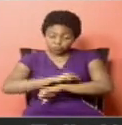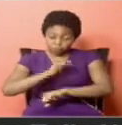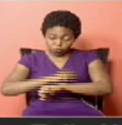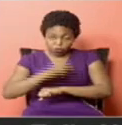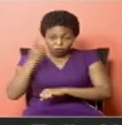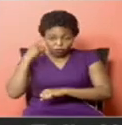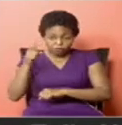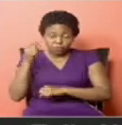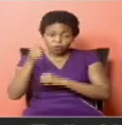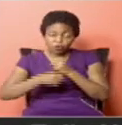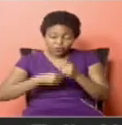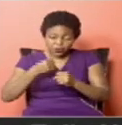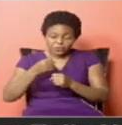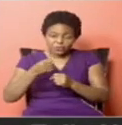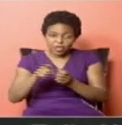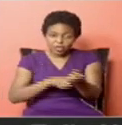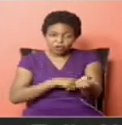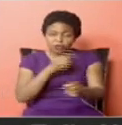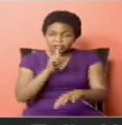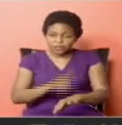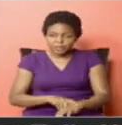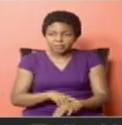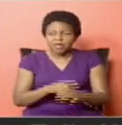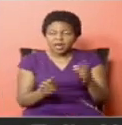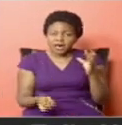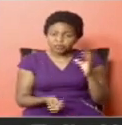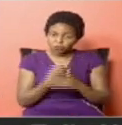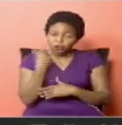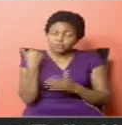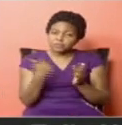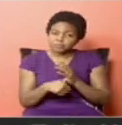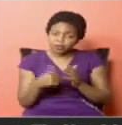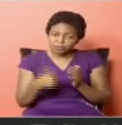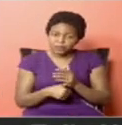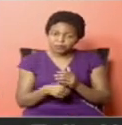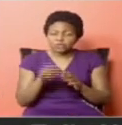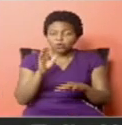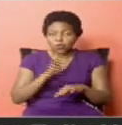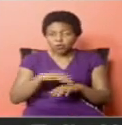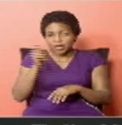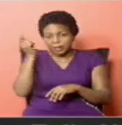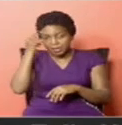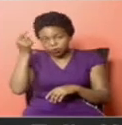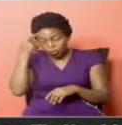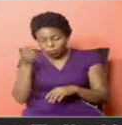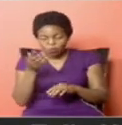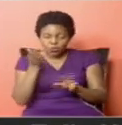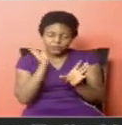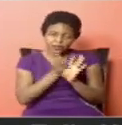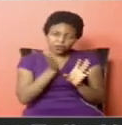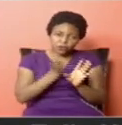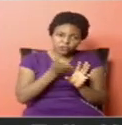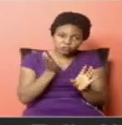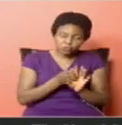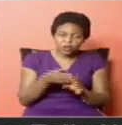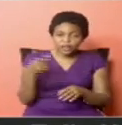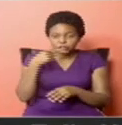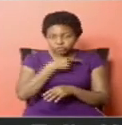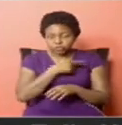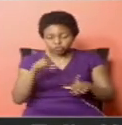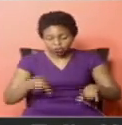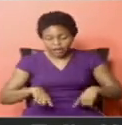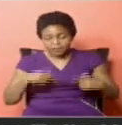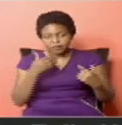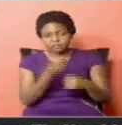of time has had detrimental effects on the mental, psychological, social welfare